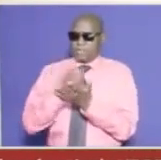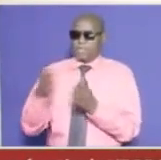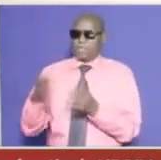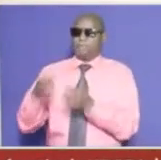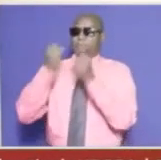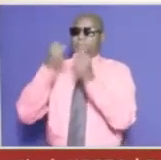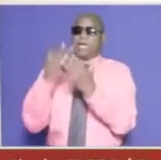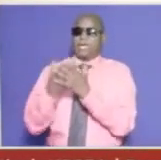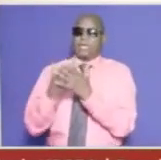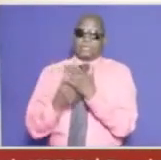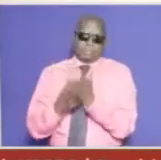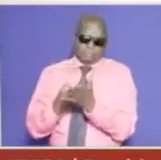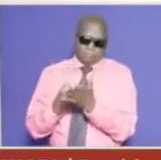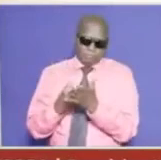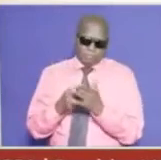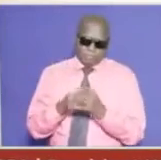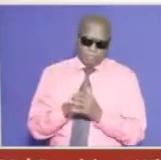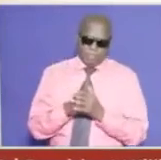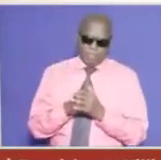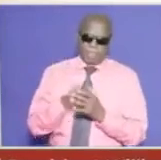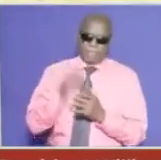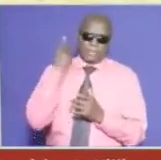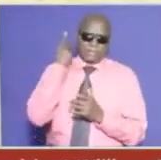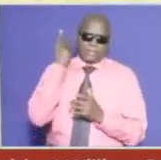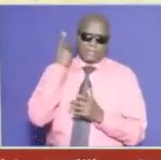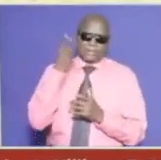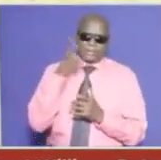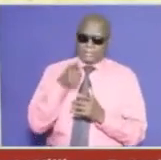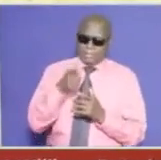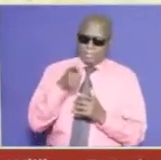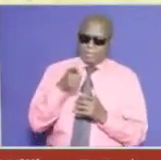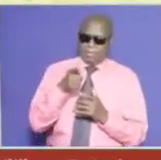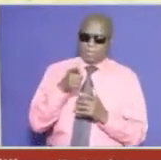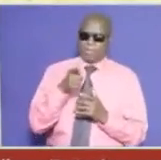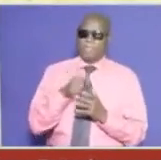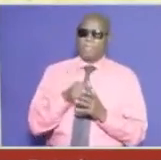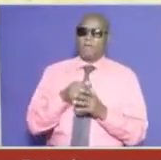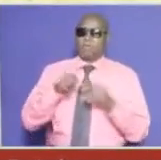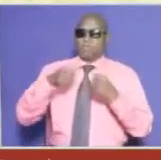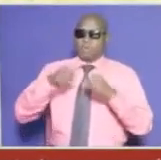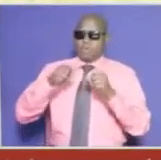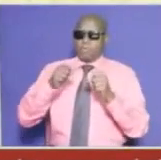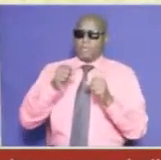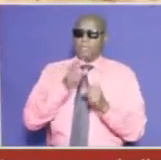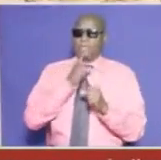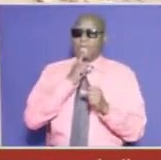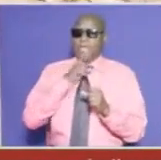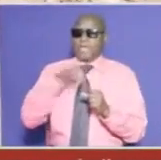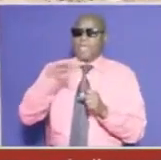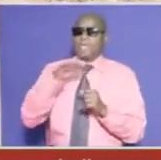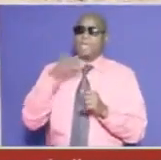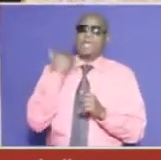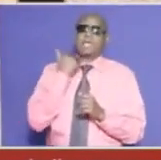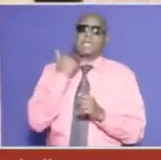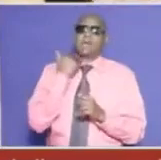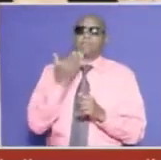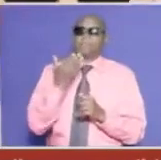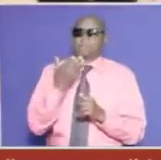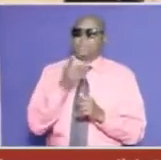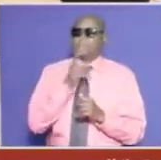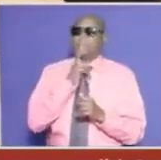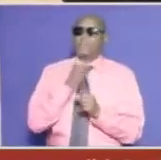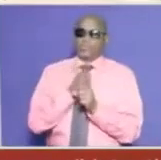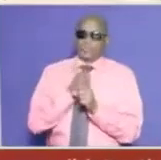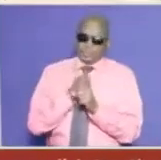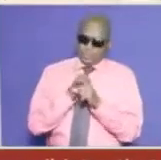condemned the closure of offices of the Kisii municipality boda-boda offices on grounds of being an area where crimes are perpetrated. This